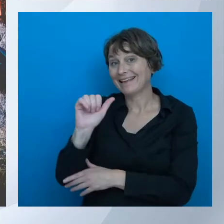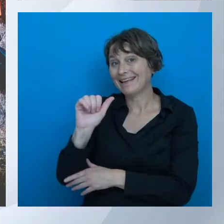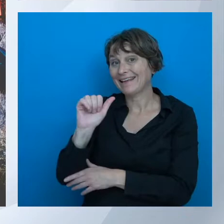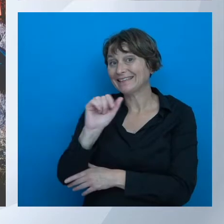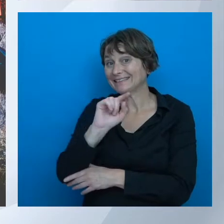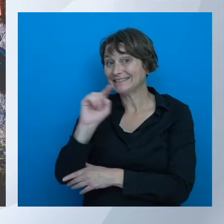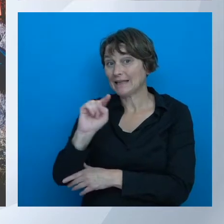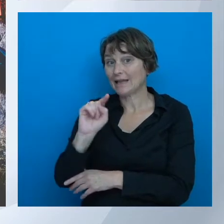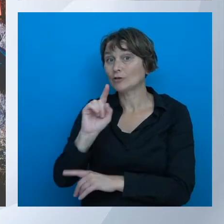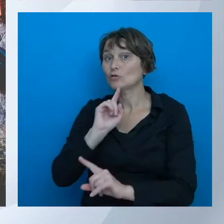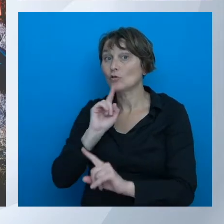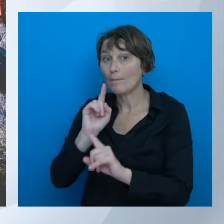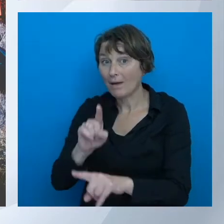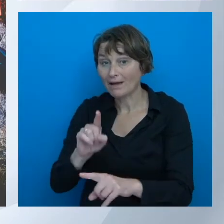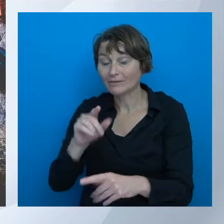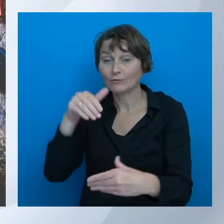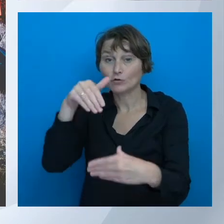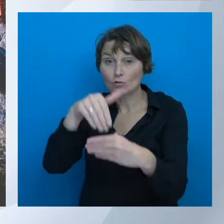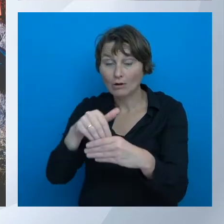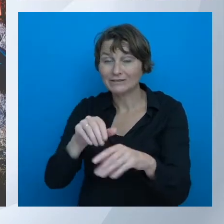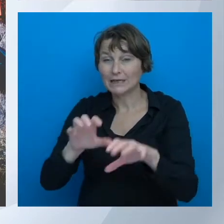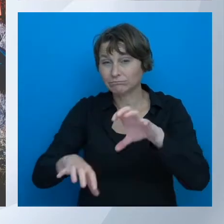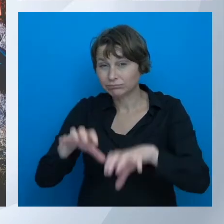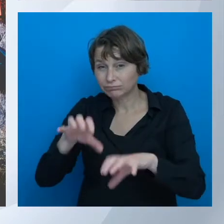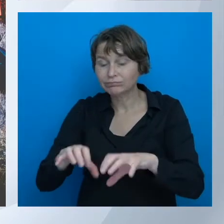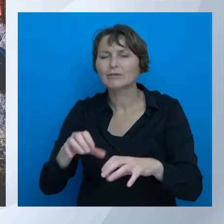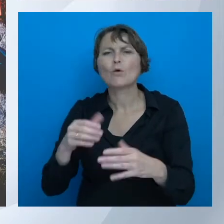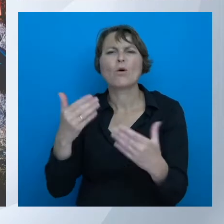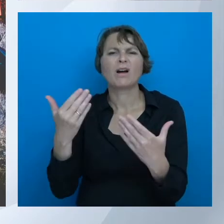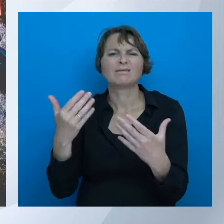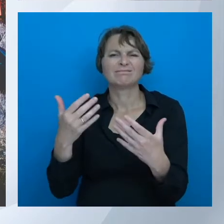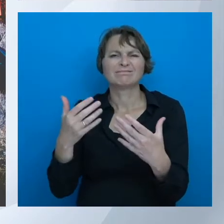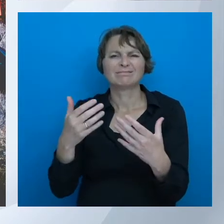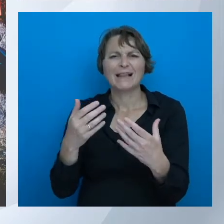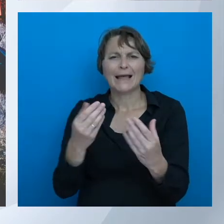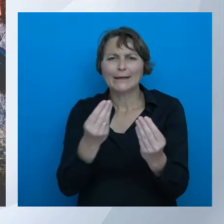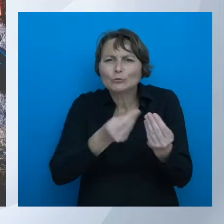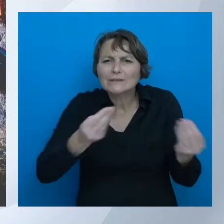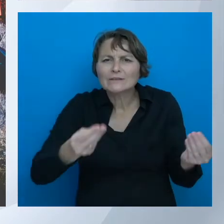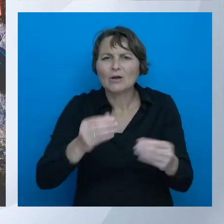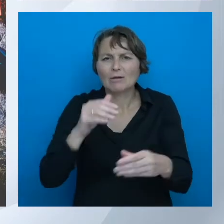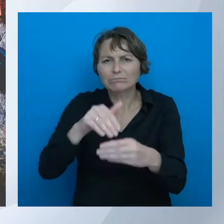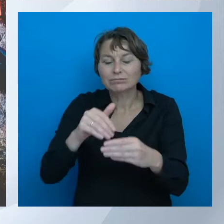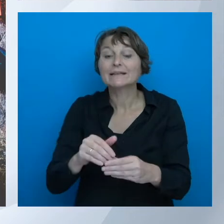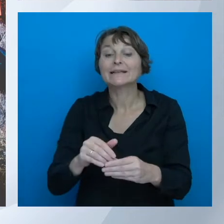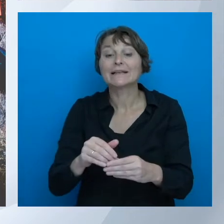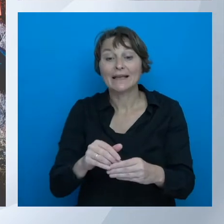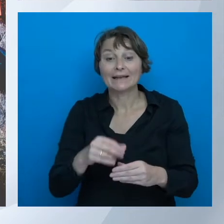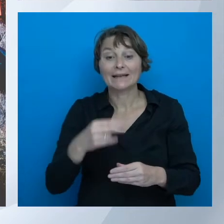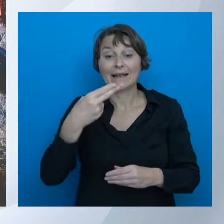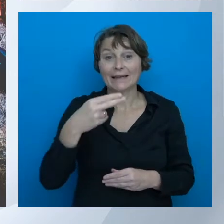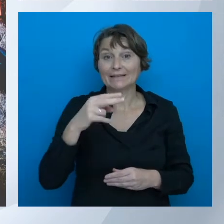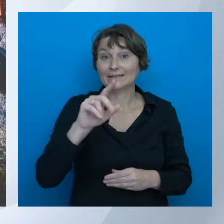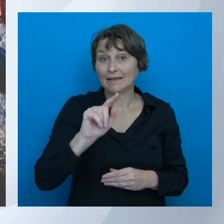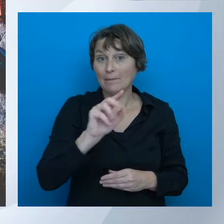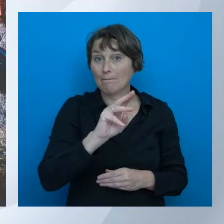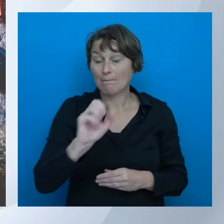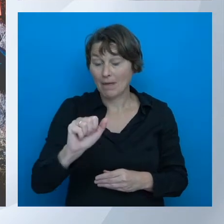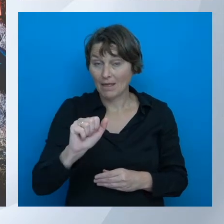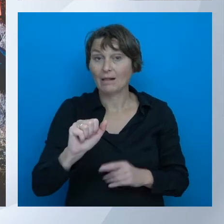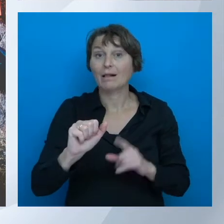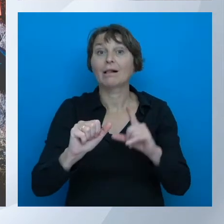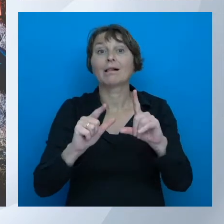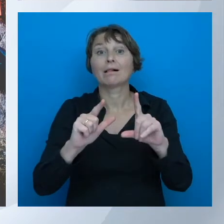or create the resources that you need to create, you can pass the flag HTML. What that will do is it will create